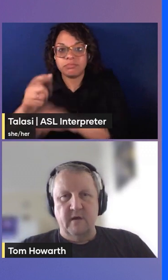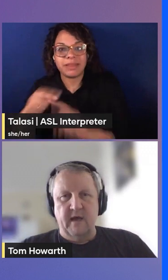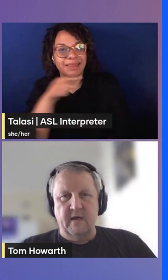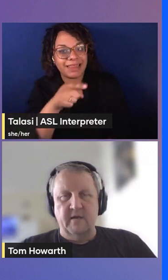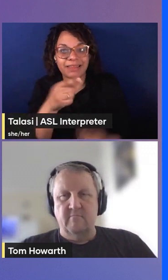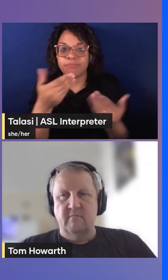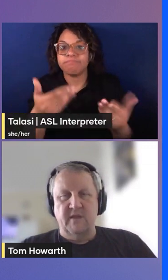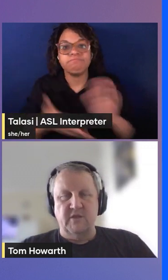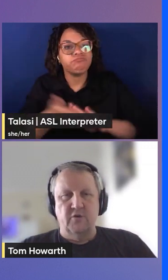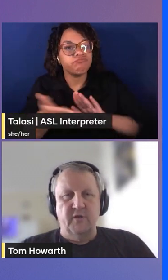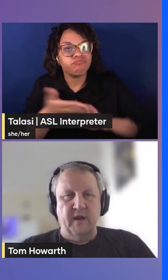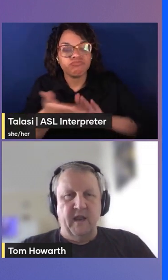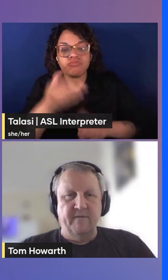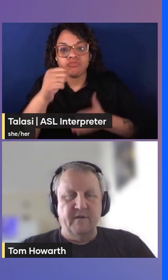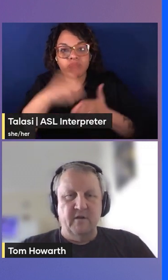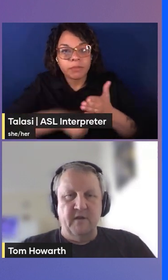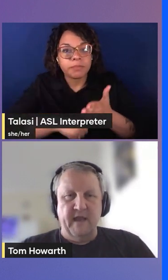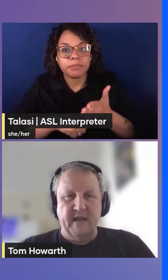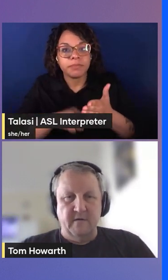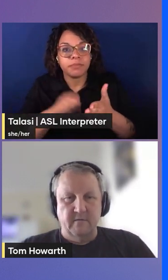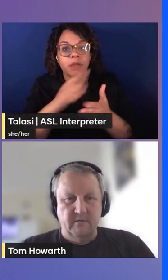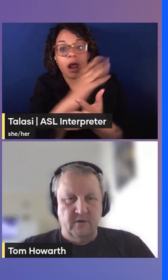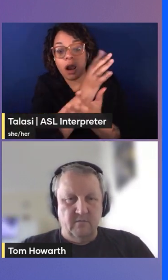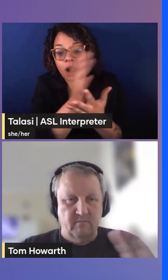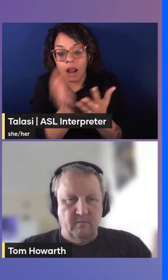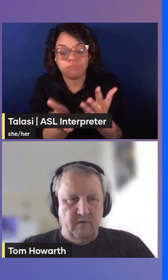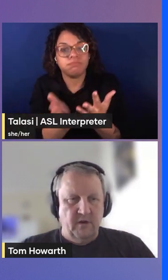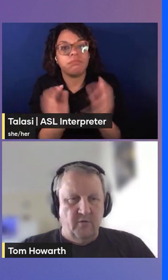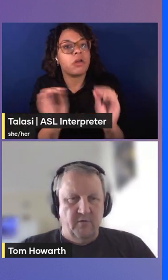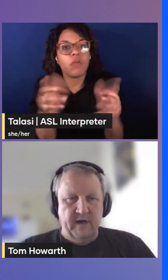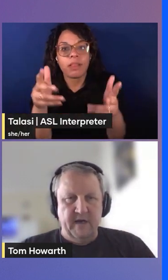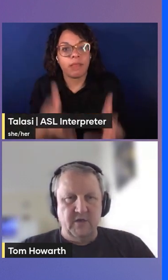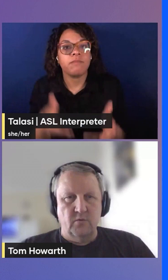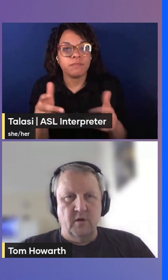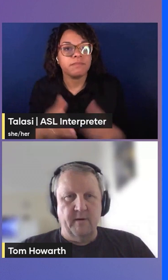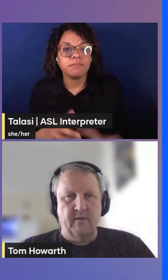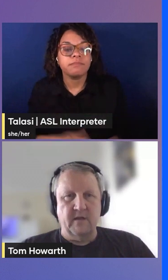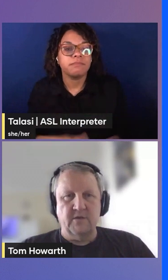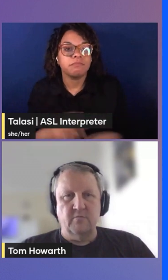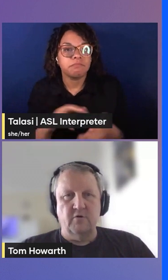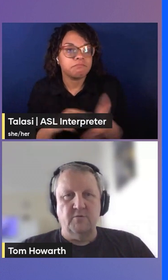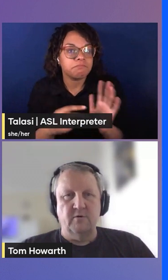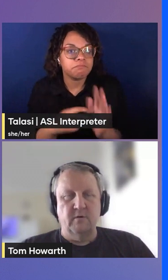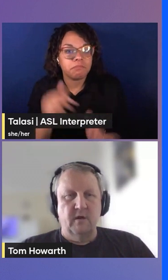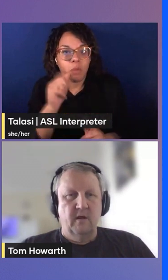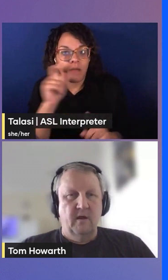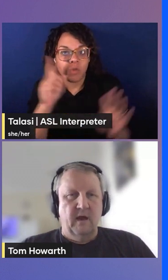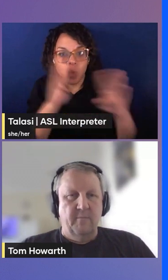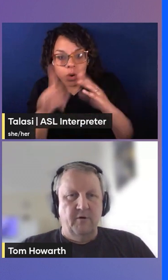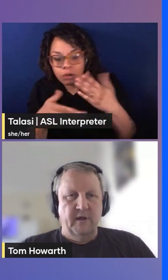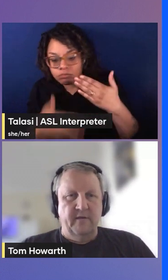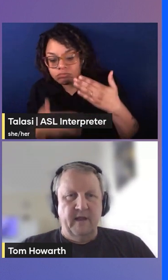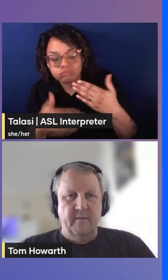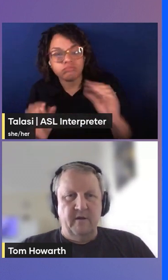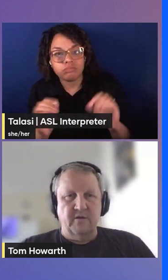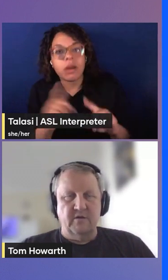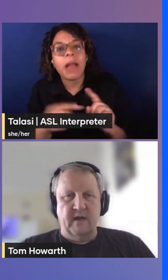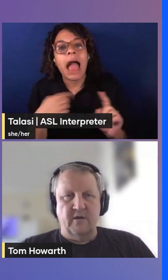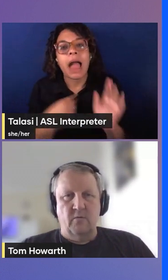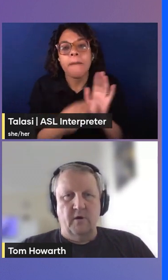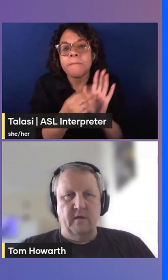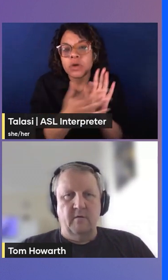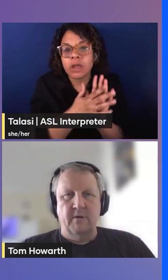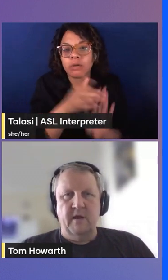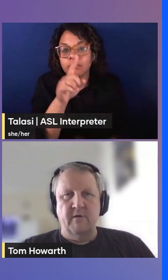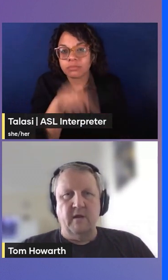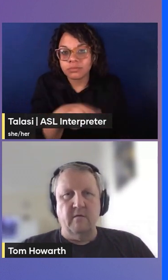script and there's nothing left at the end. So you don't really need to worry about that too much. But I put it in there because I